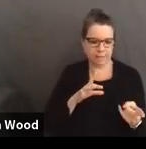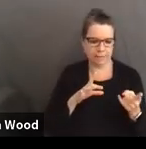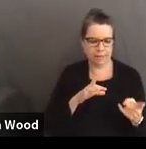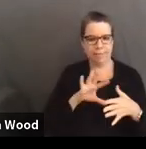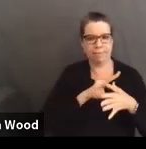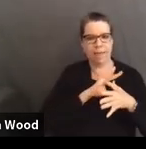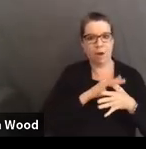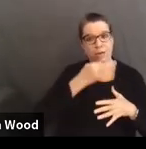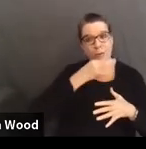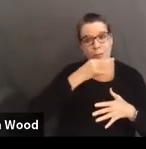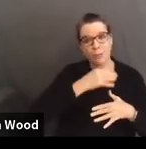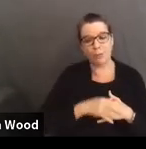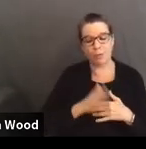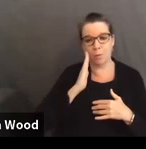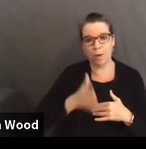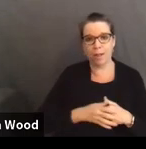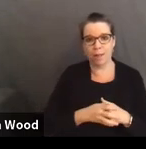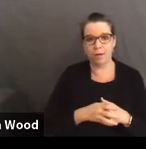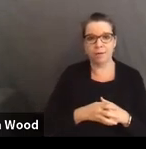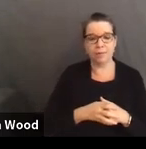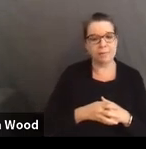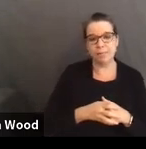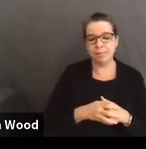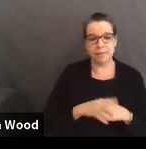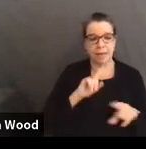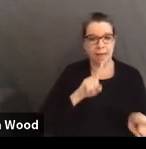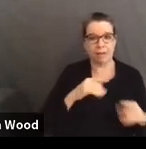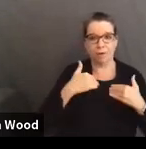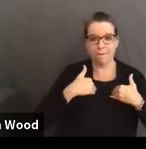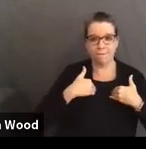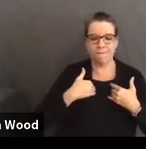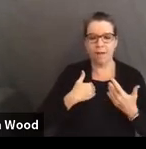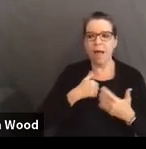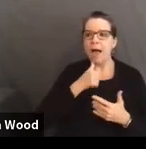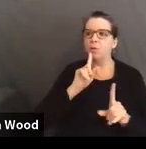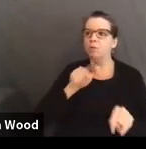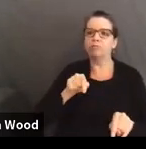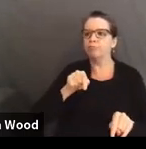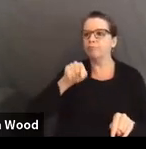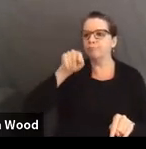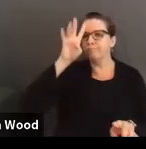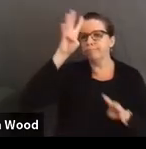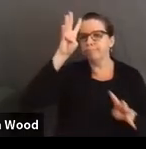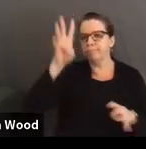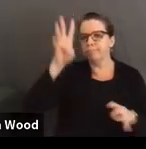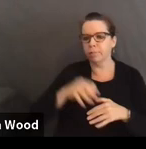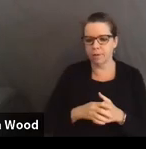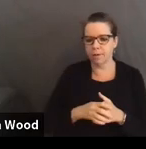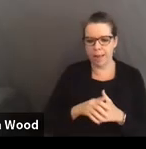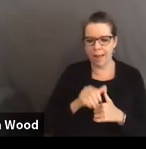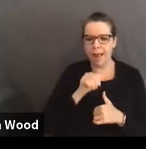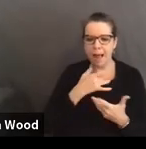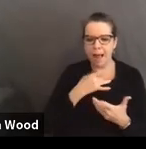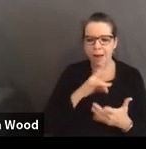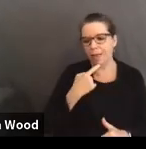content soon. Soon is an answer I do not like to get, and it's an answer I do not like to give